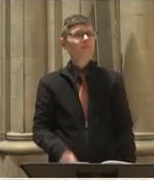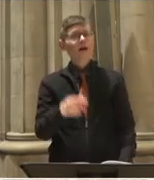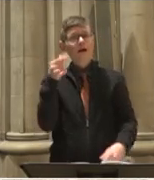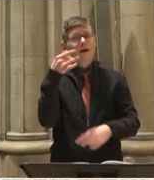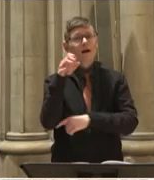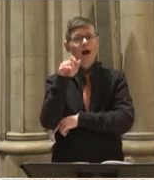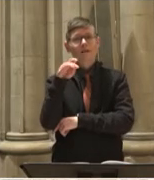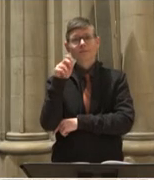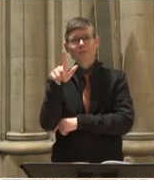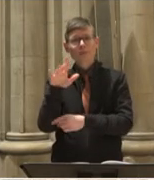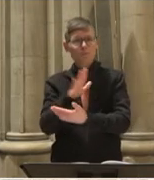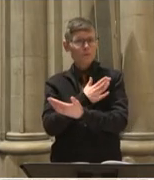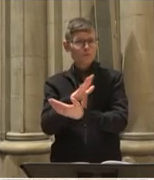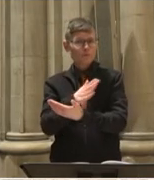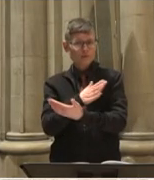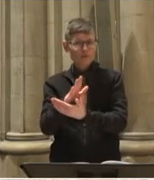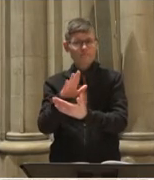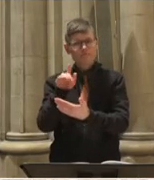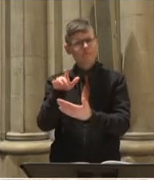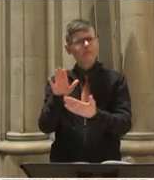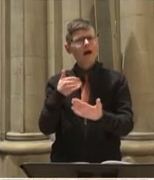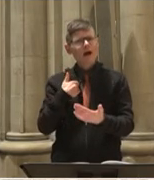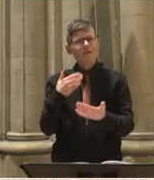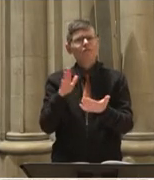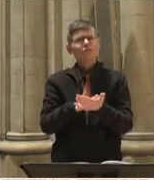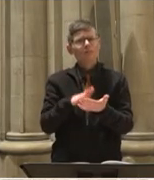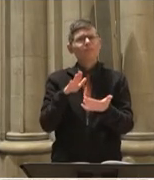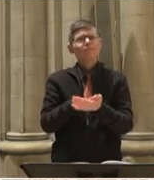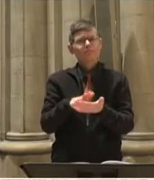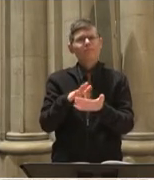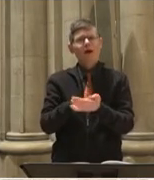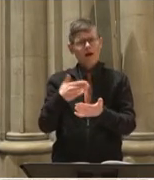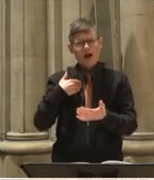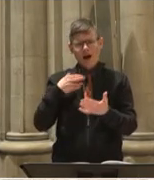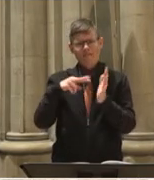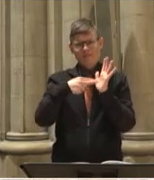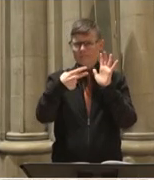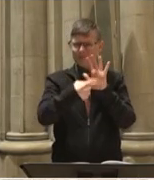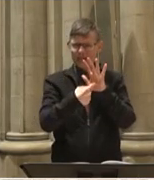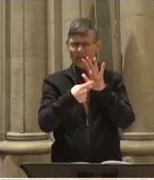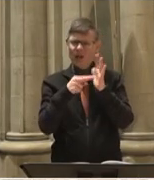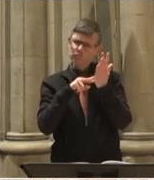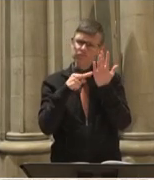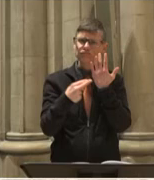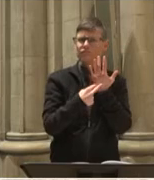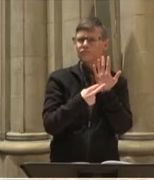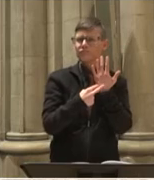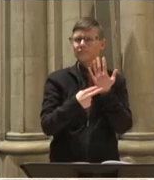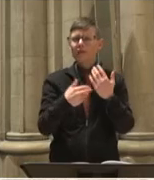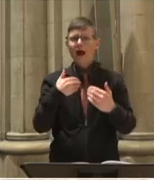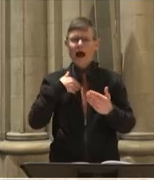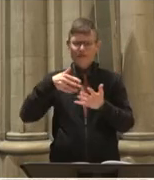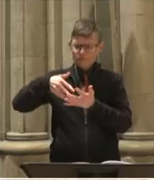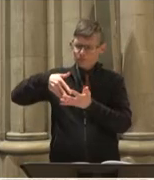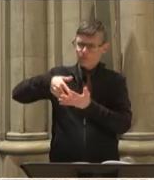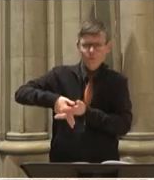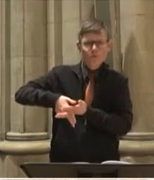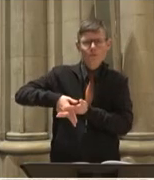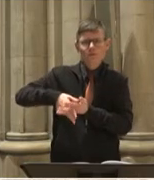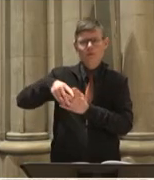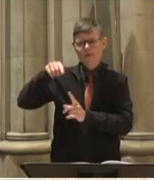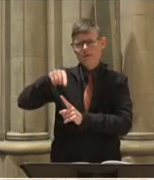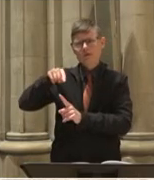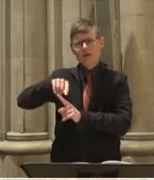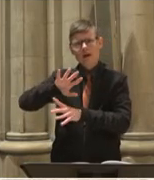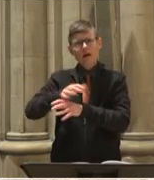Gospel music, with its rhythms and its meanings, has its roots in a captured people